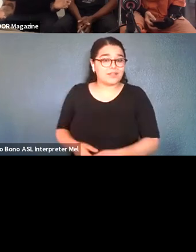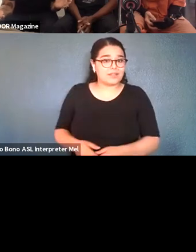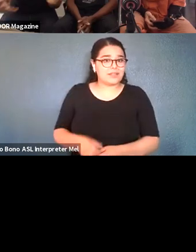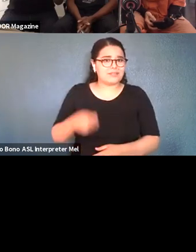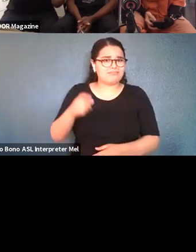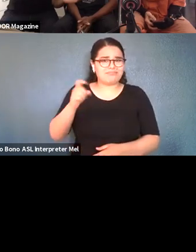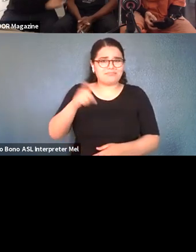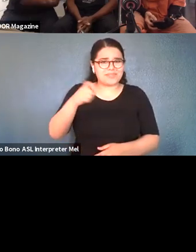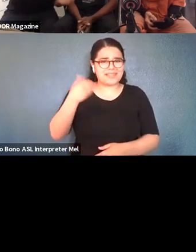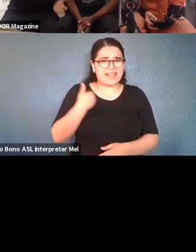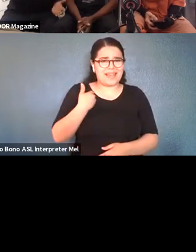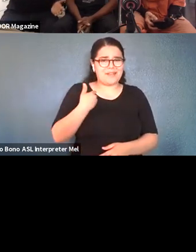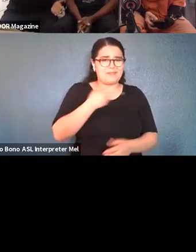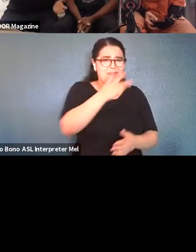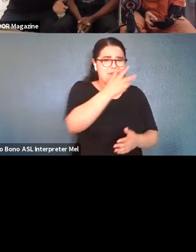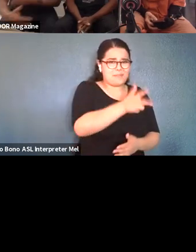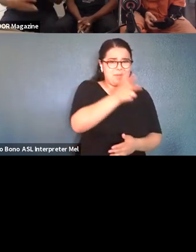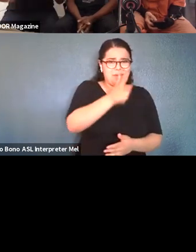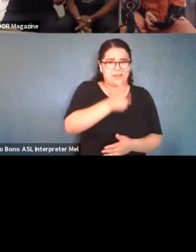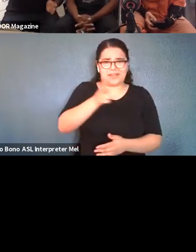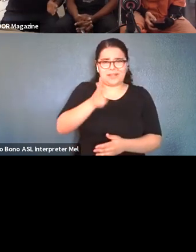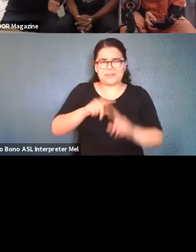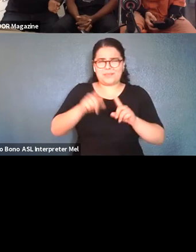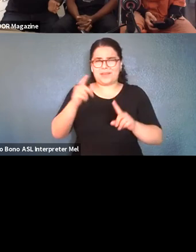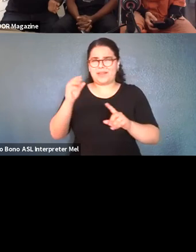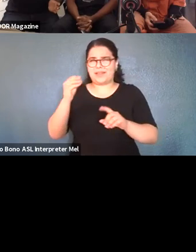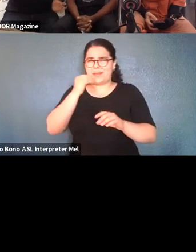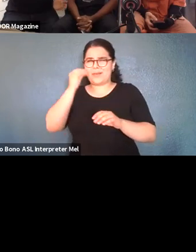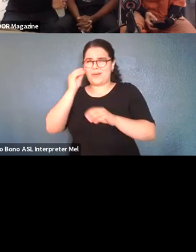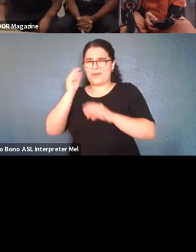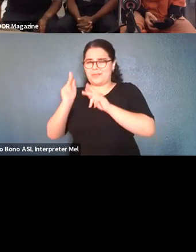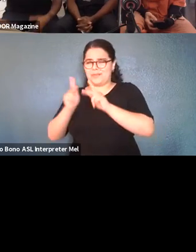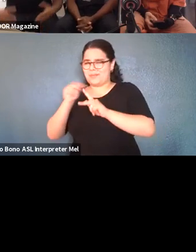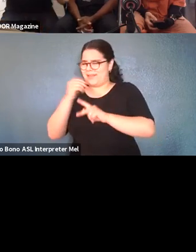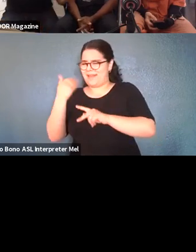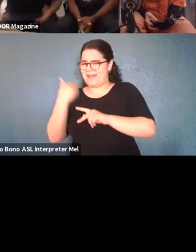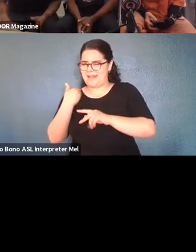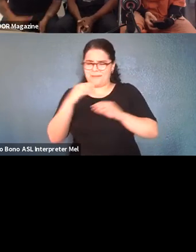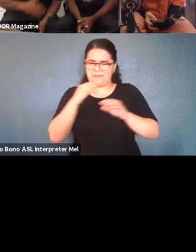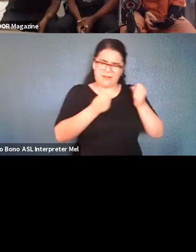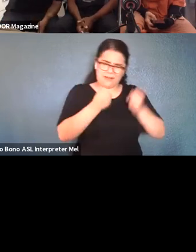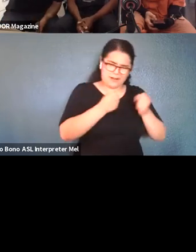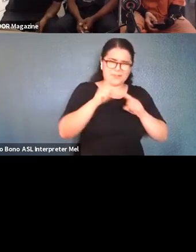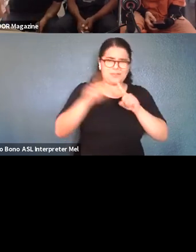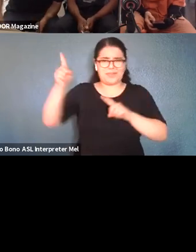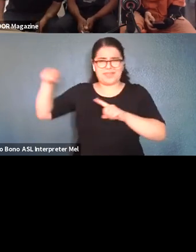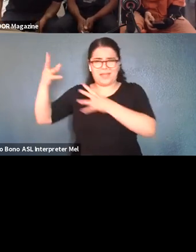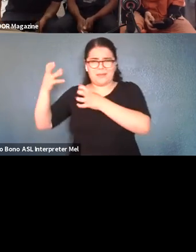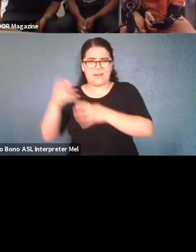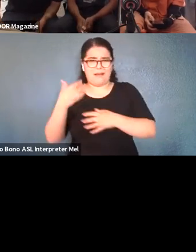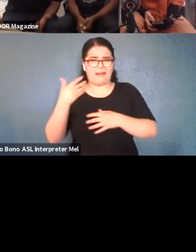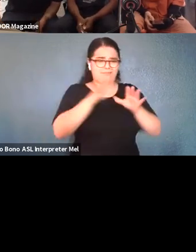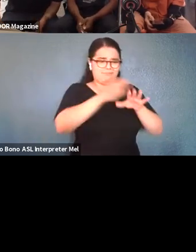spaces, which is crazy because none of us have cars, but they want us to have 3 parking spaces, whatever. And so pushing